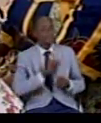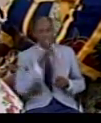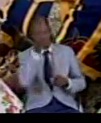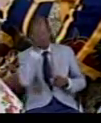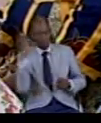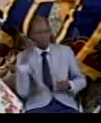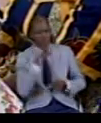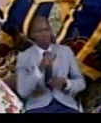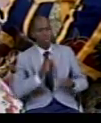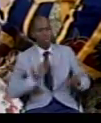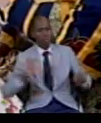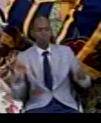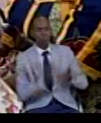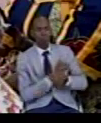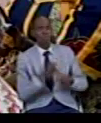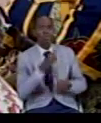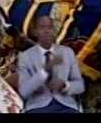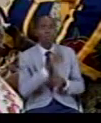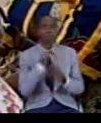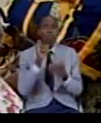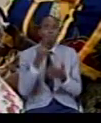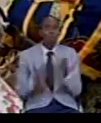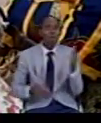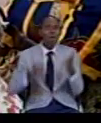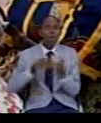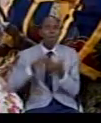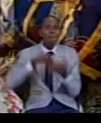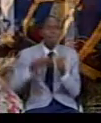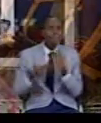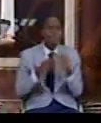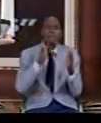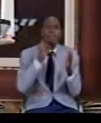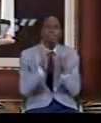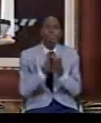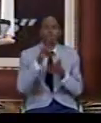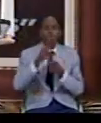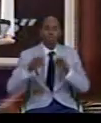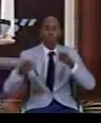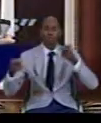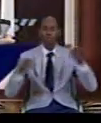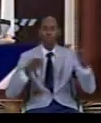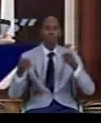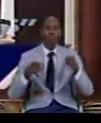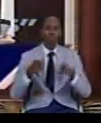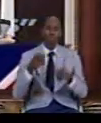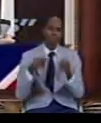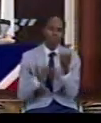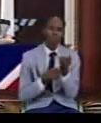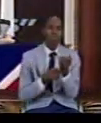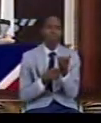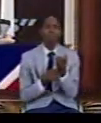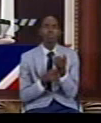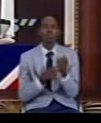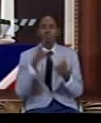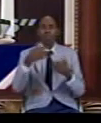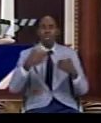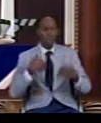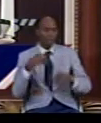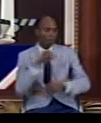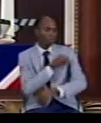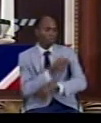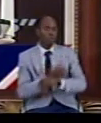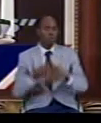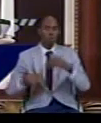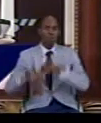you. It means when it says you deny self, you dominate self, dominate self. You have authority over